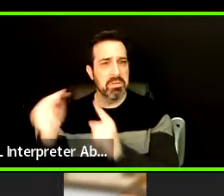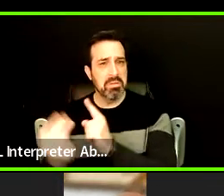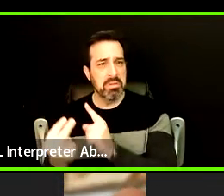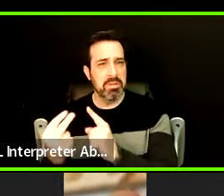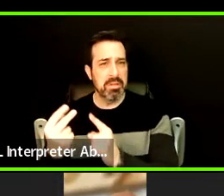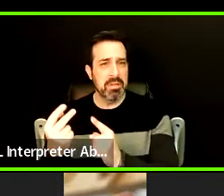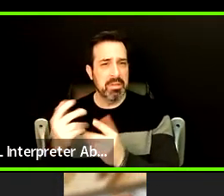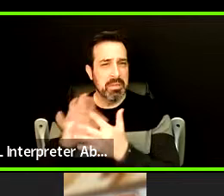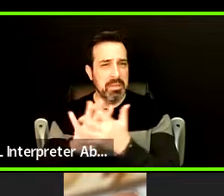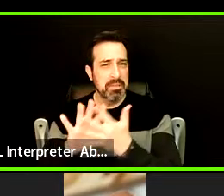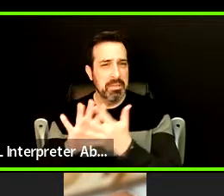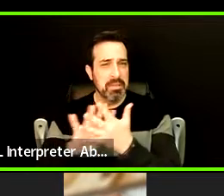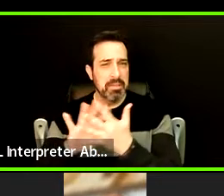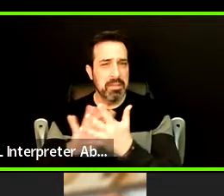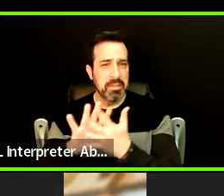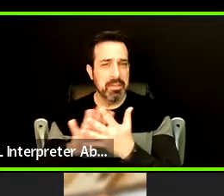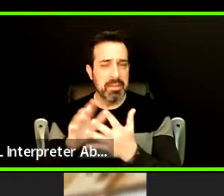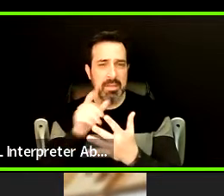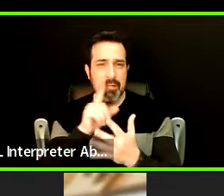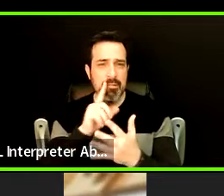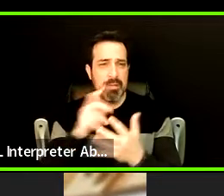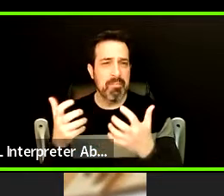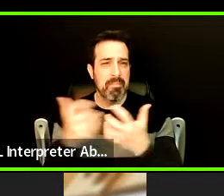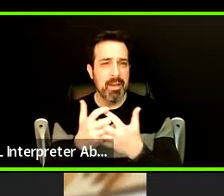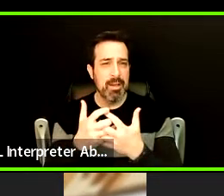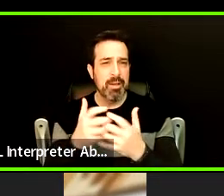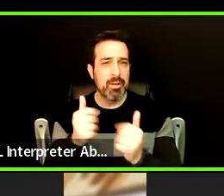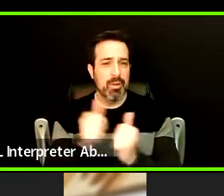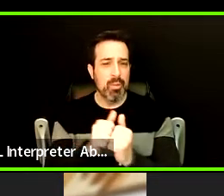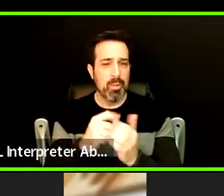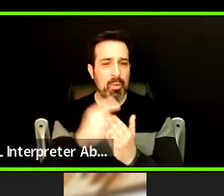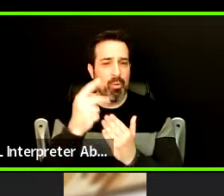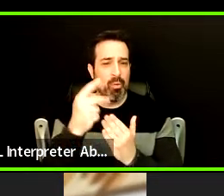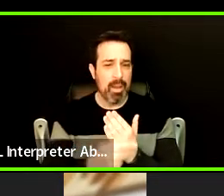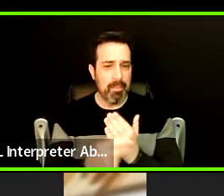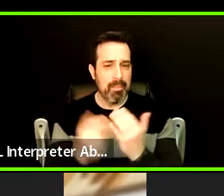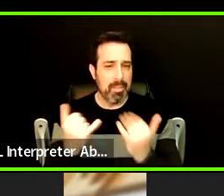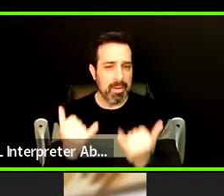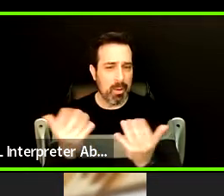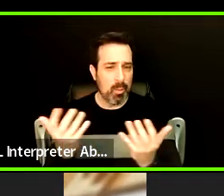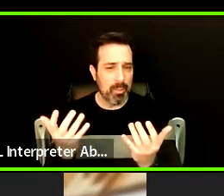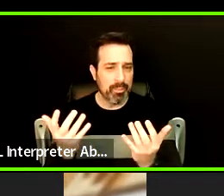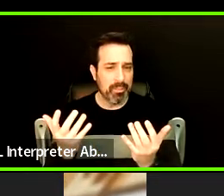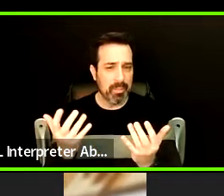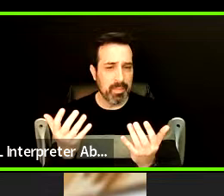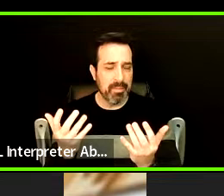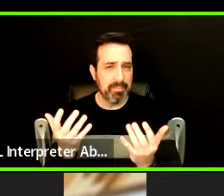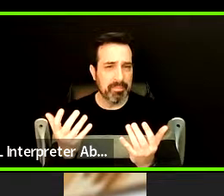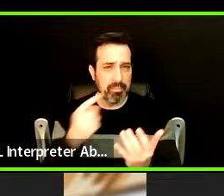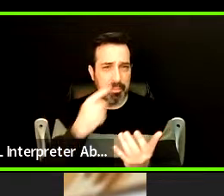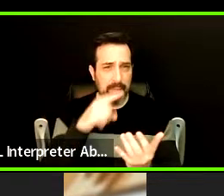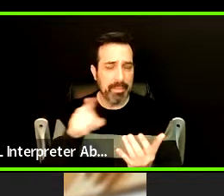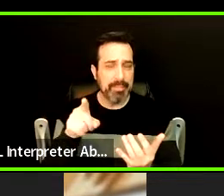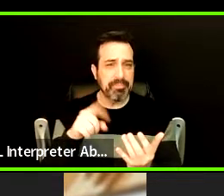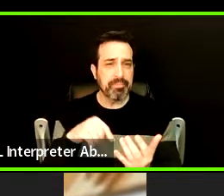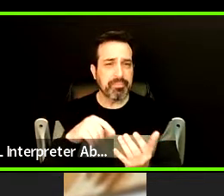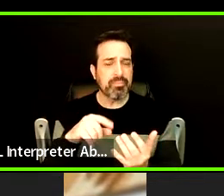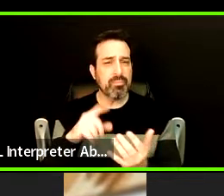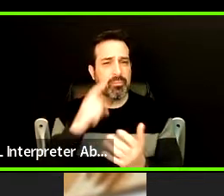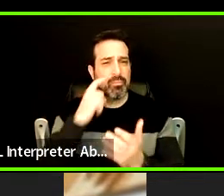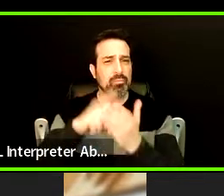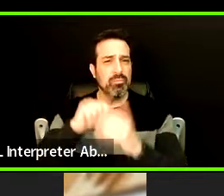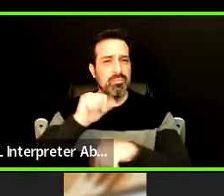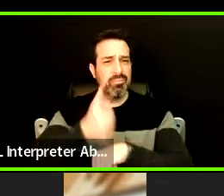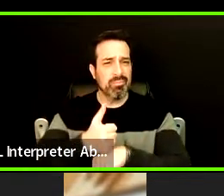100% sure is totally jiving with where the program is at right now. recognizing there's the implementation of these things